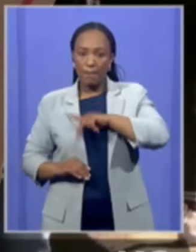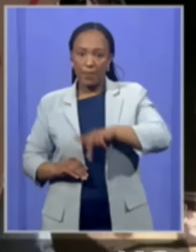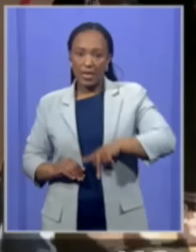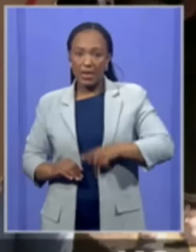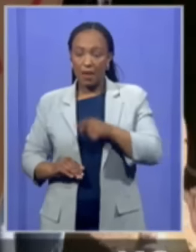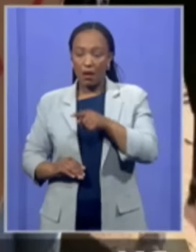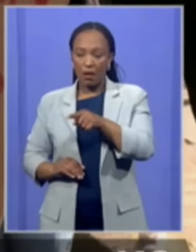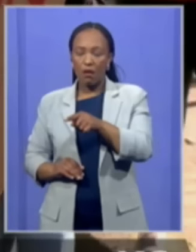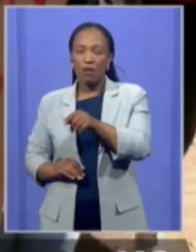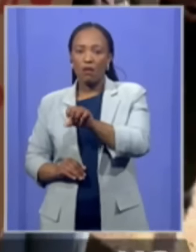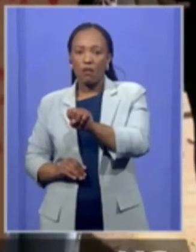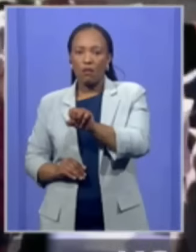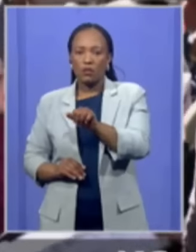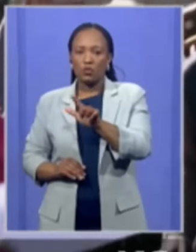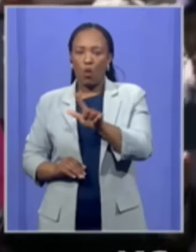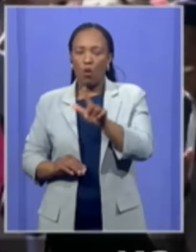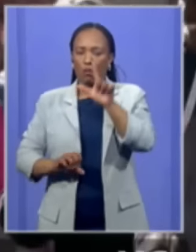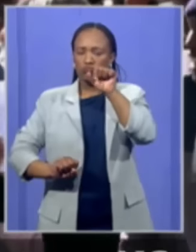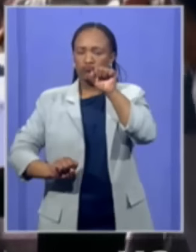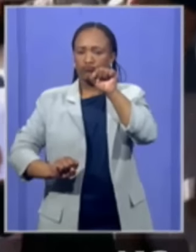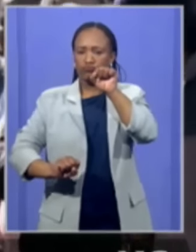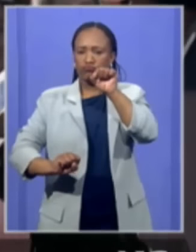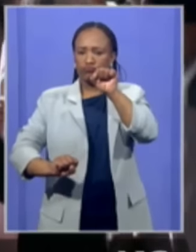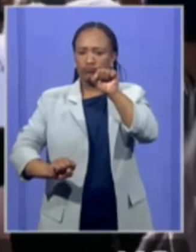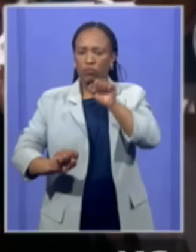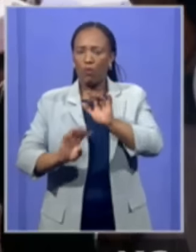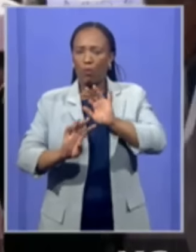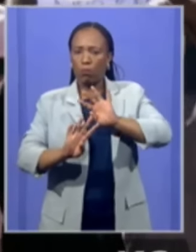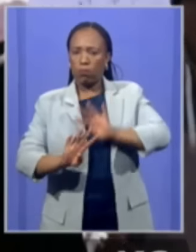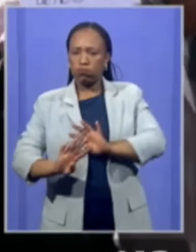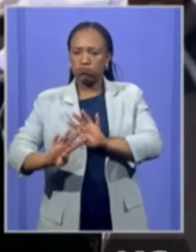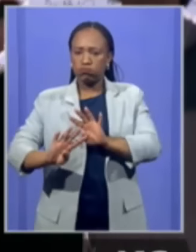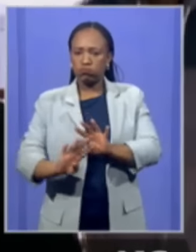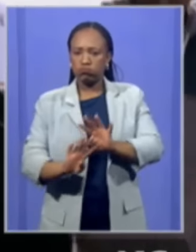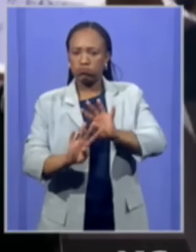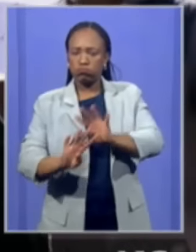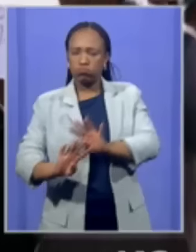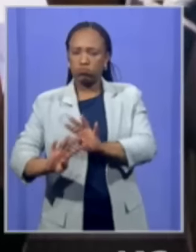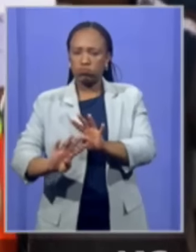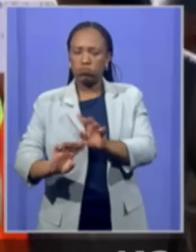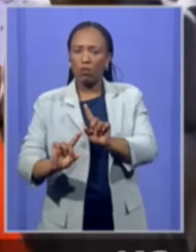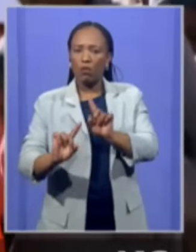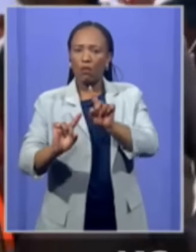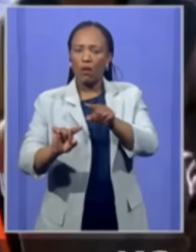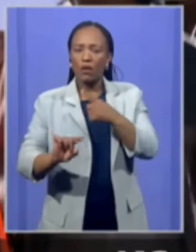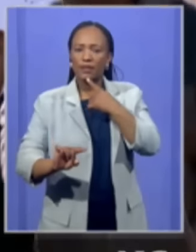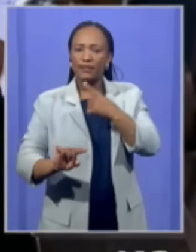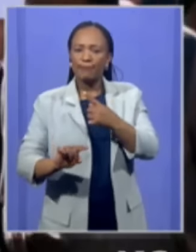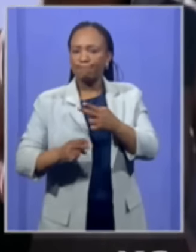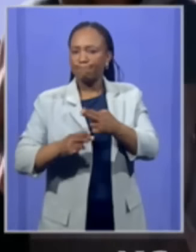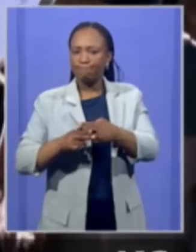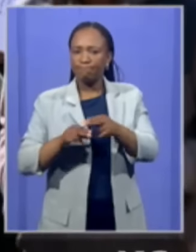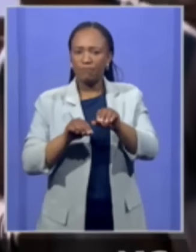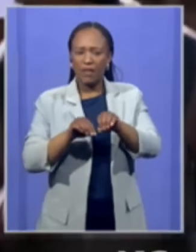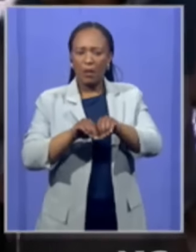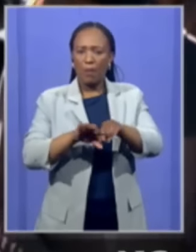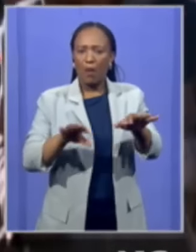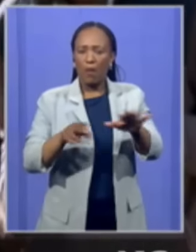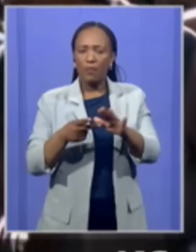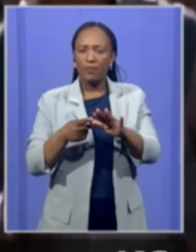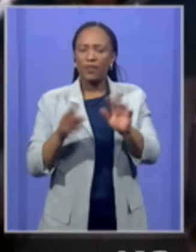go bontsha matshwenyego a bone. Bao ba neng ba tsenetse mo gwanto ono ba ngongorega ka kgelelo leswe motlakase wa tlhwatlhwa e kwa godimo